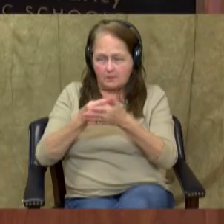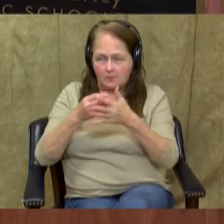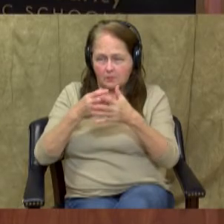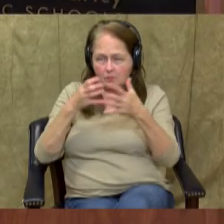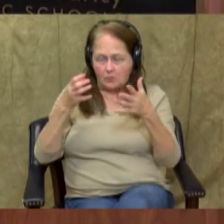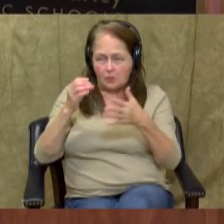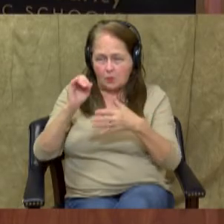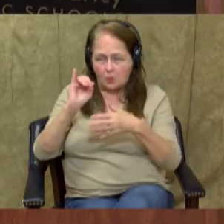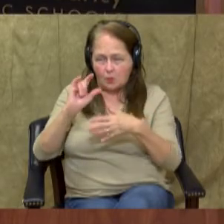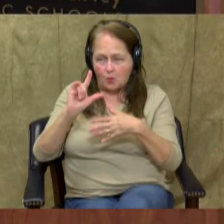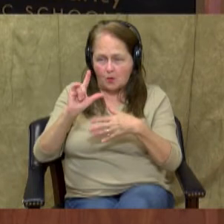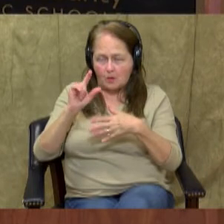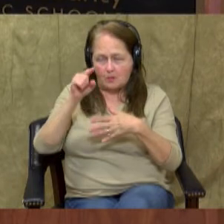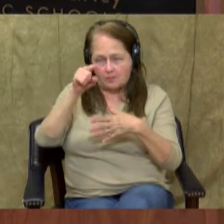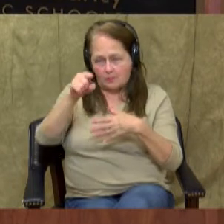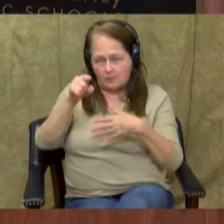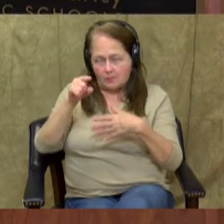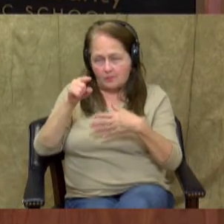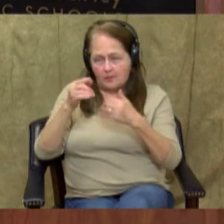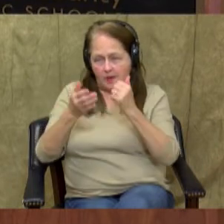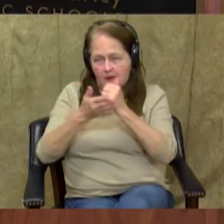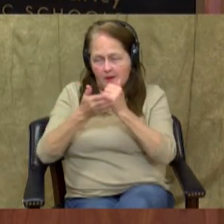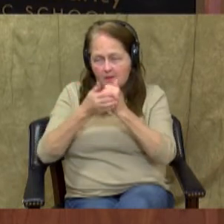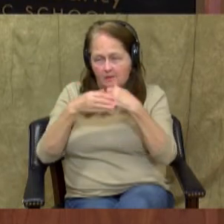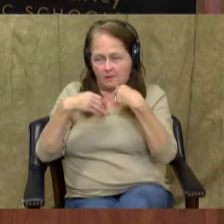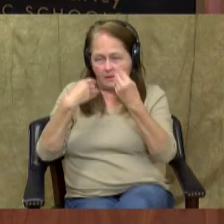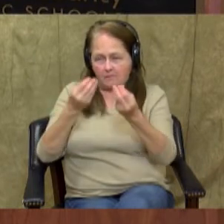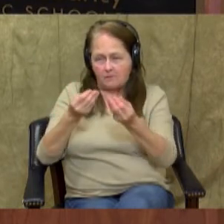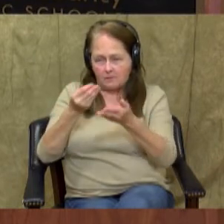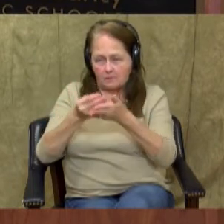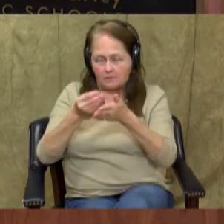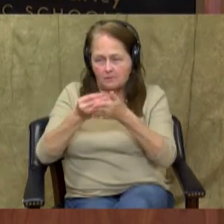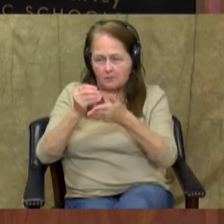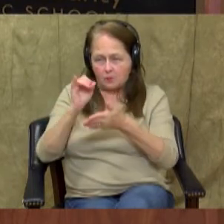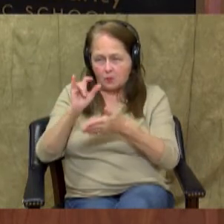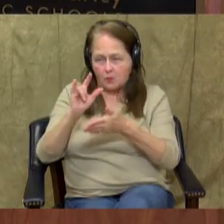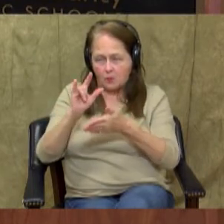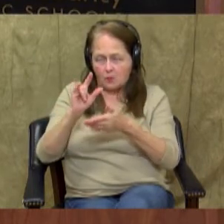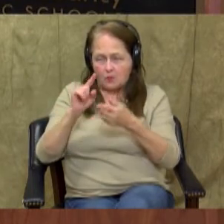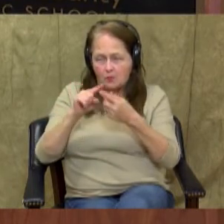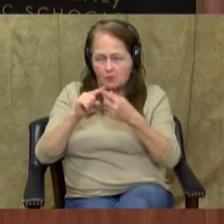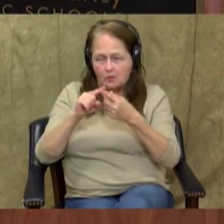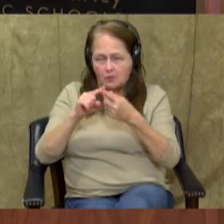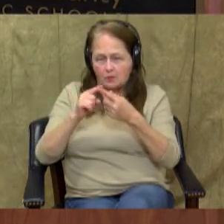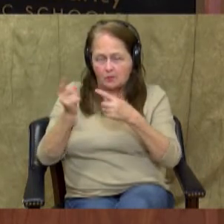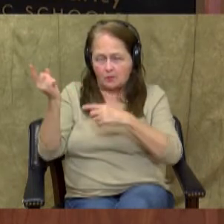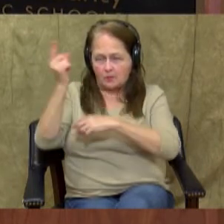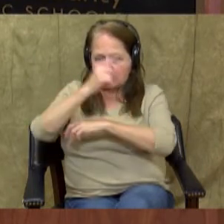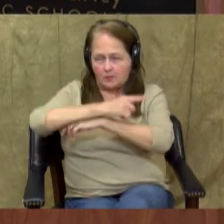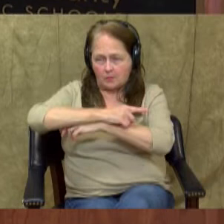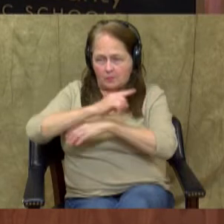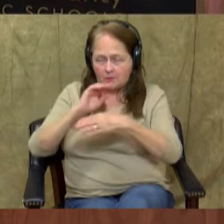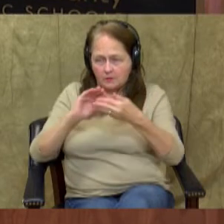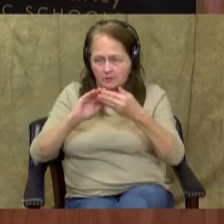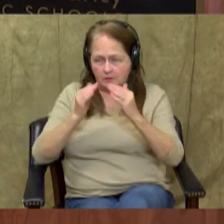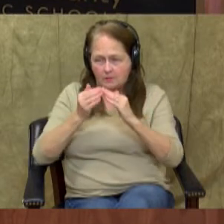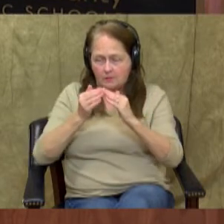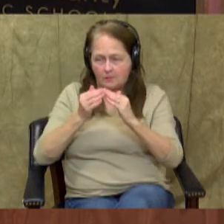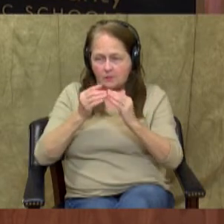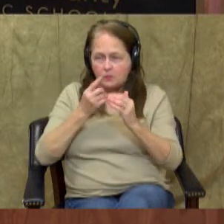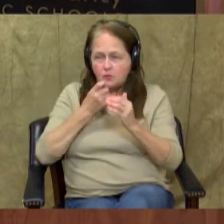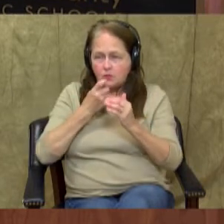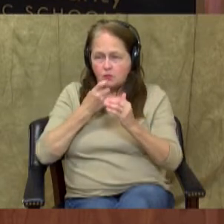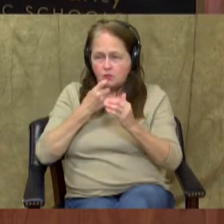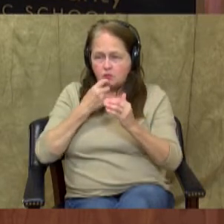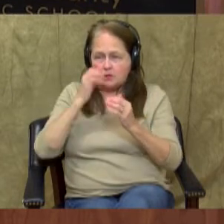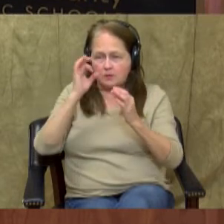of oil resources in this region that help fund some of the what you're seeing with these modern cities. The red dots